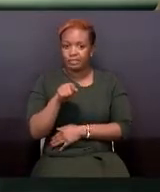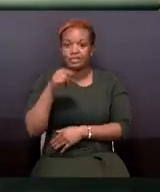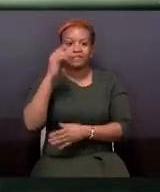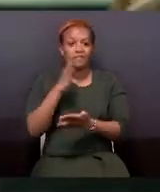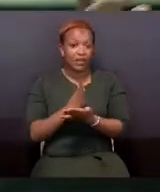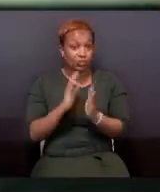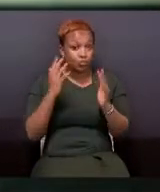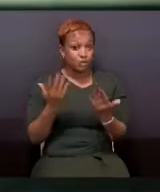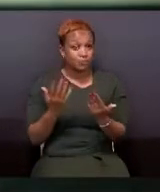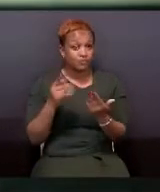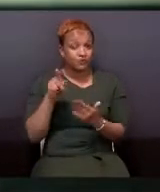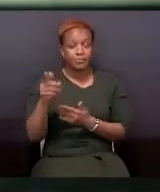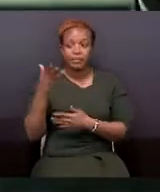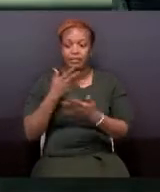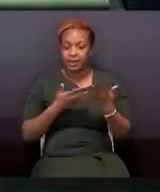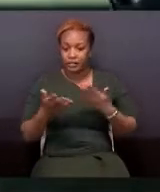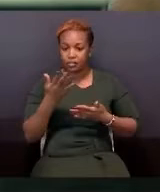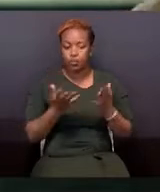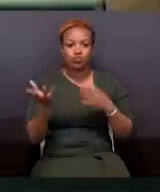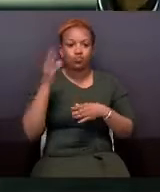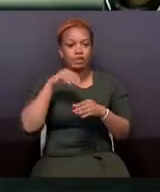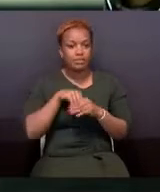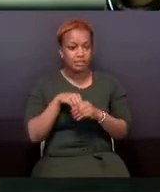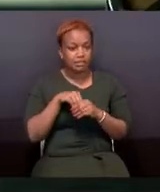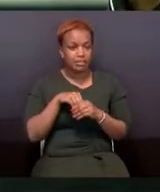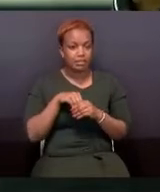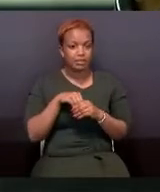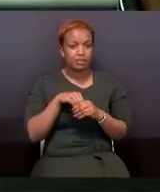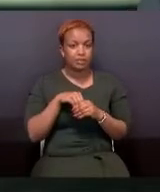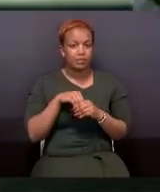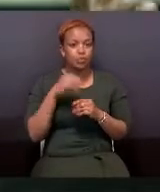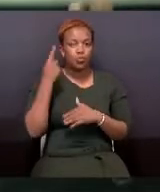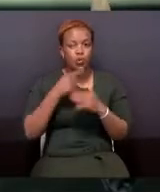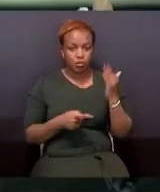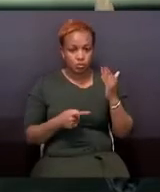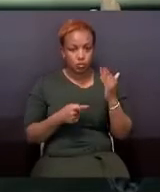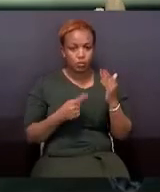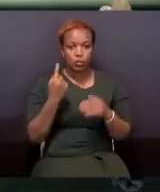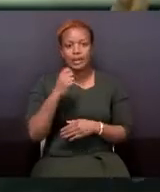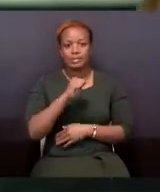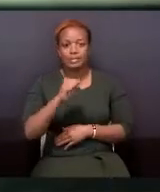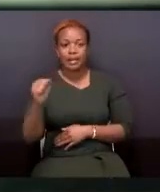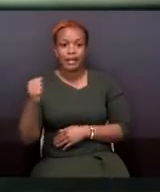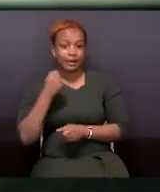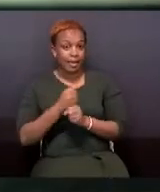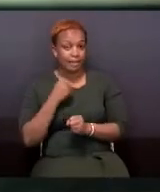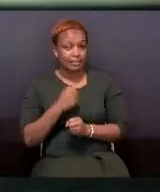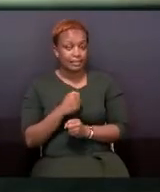that that interaction between what one side does